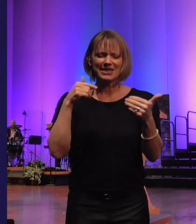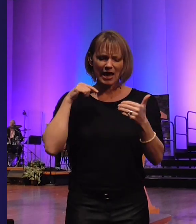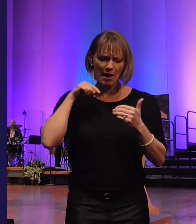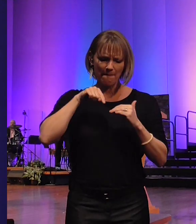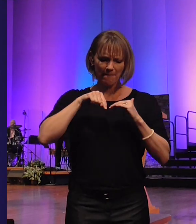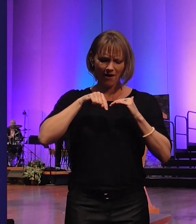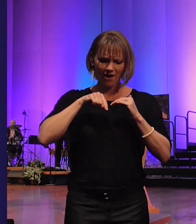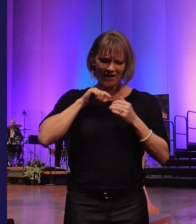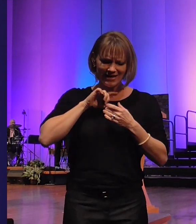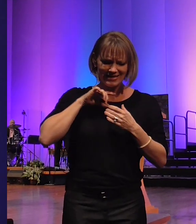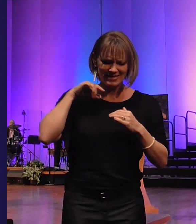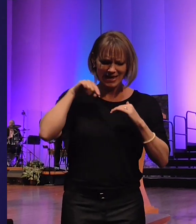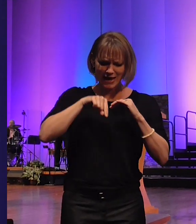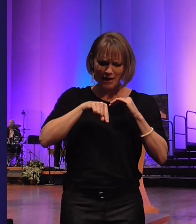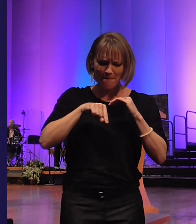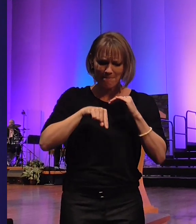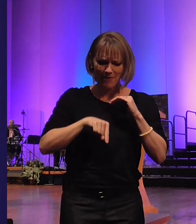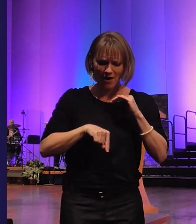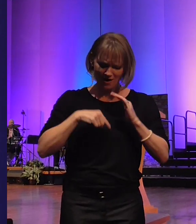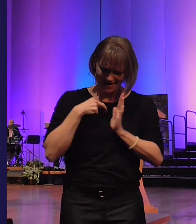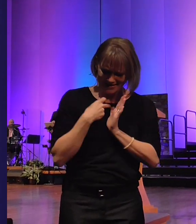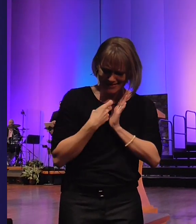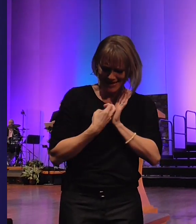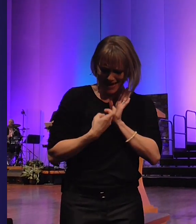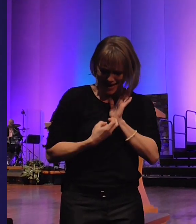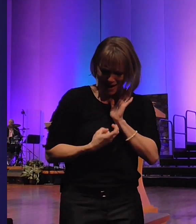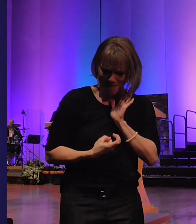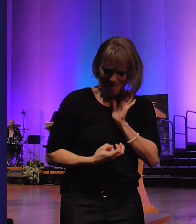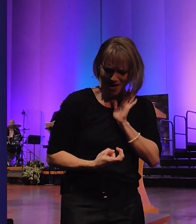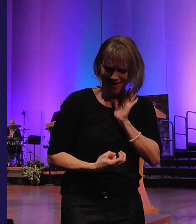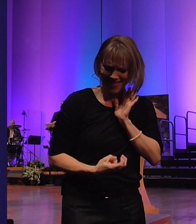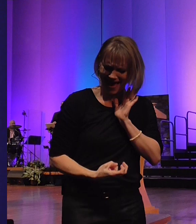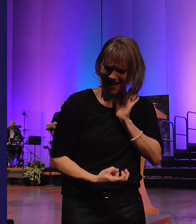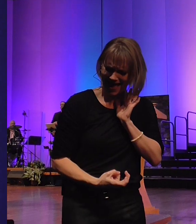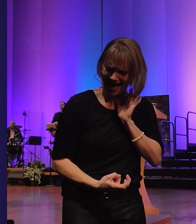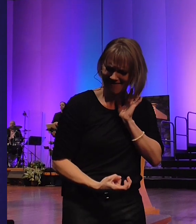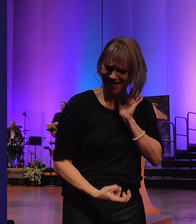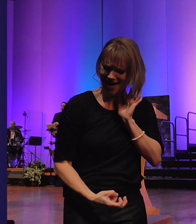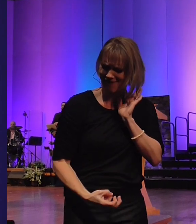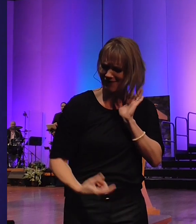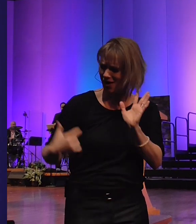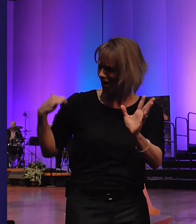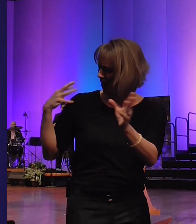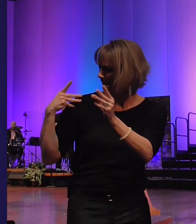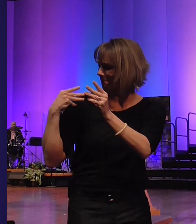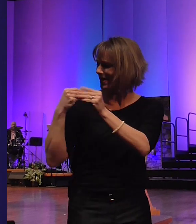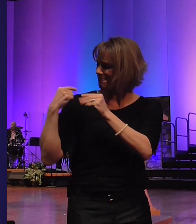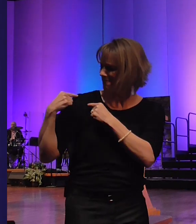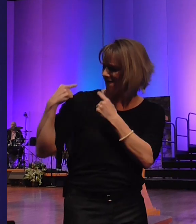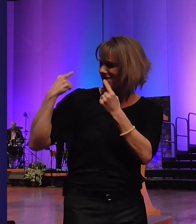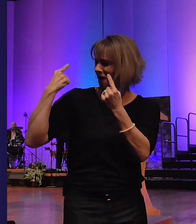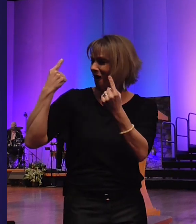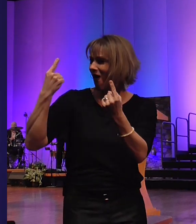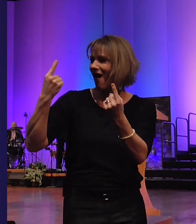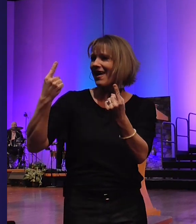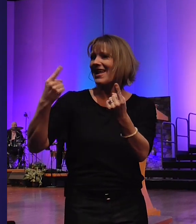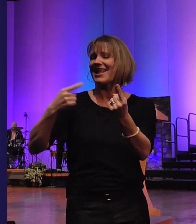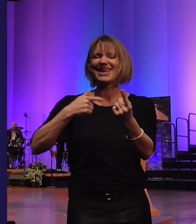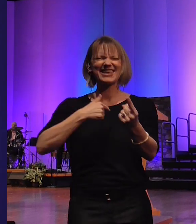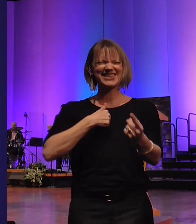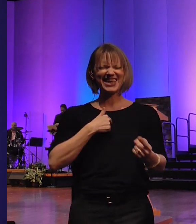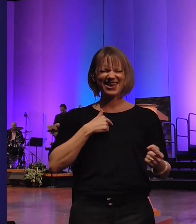go, deeper, deeper, deeper than I've ever been